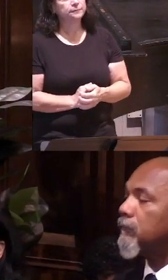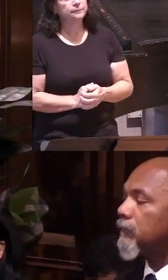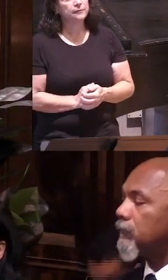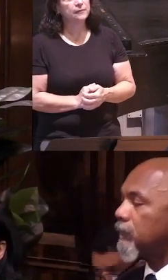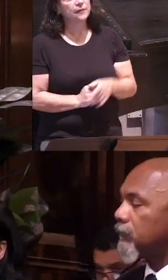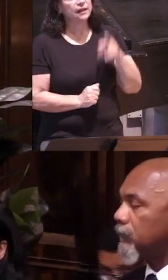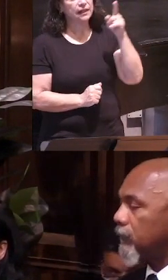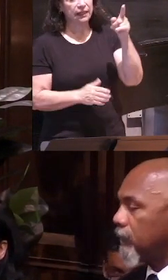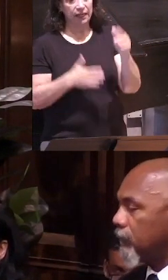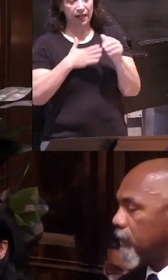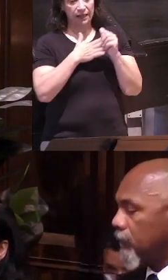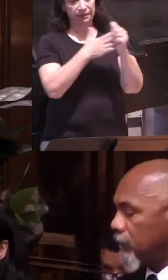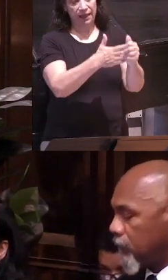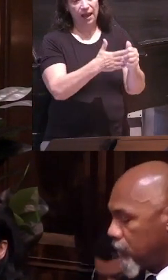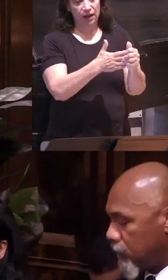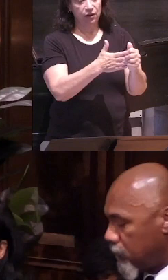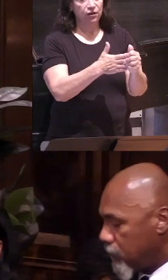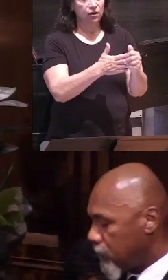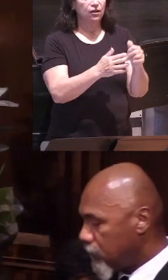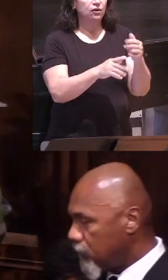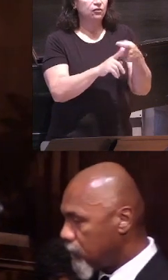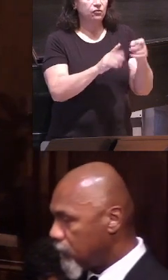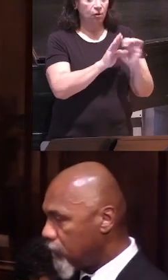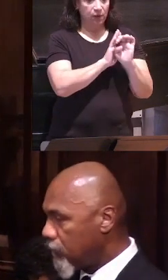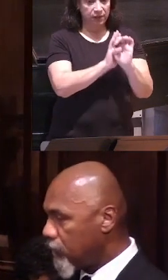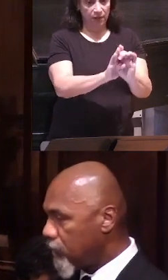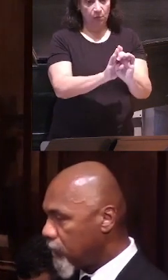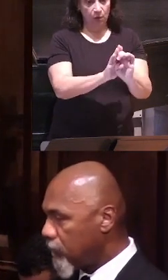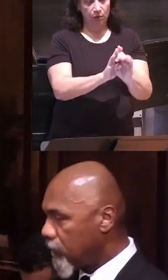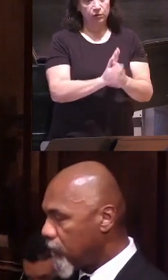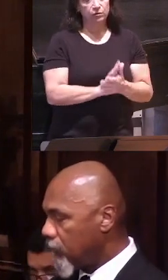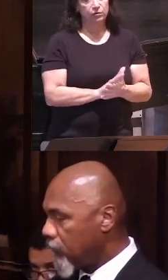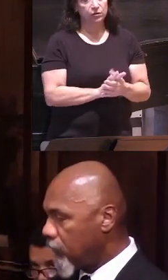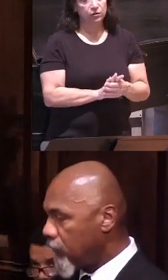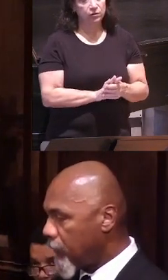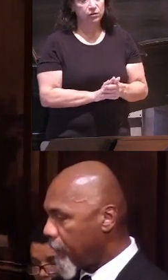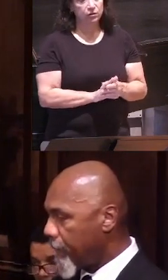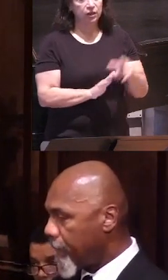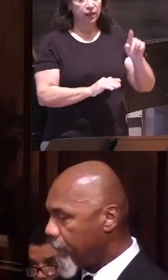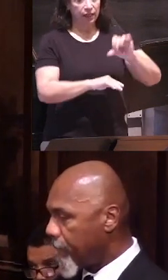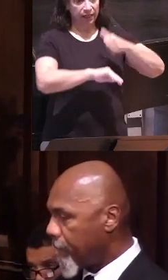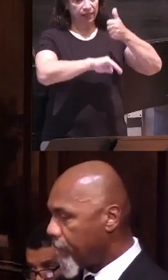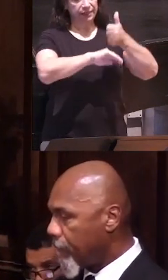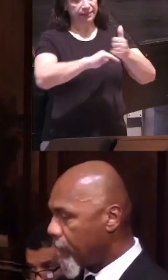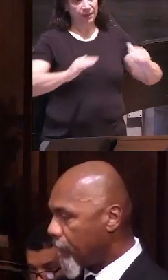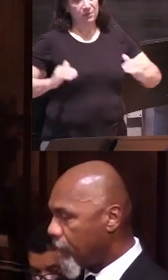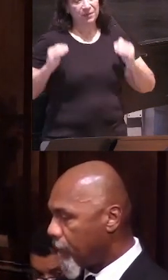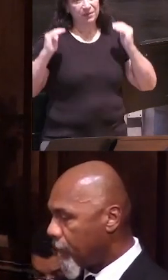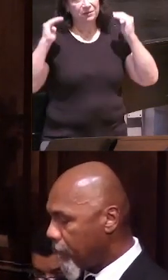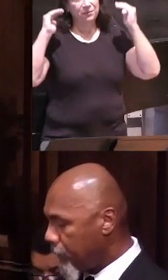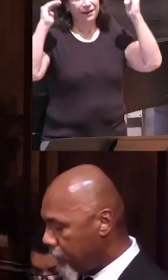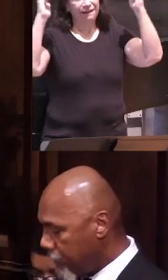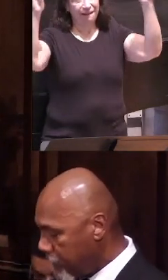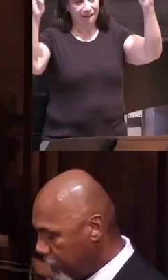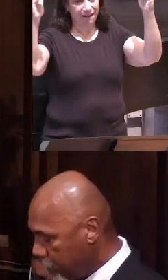He led by example. He set the bar